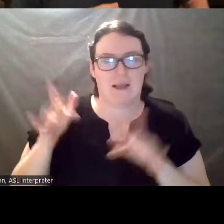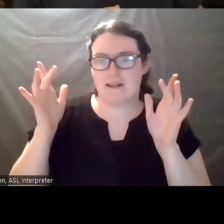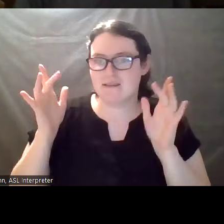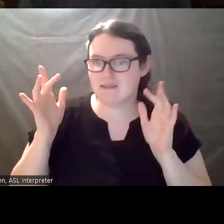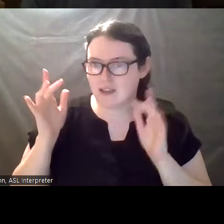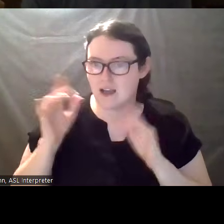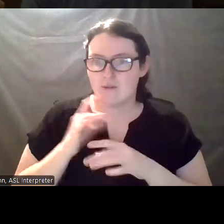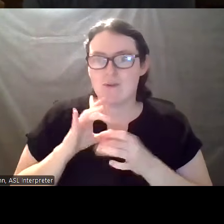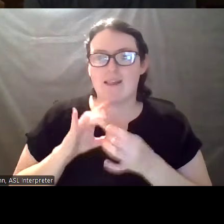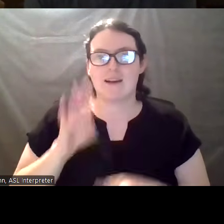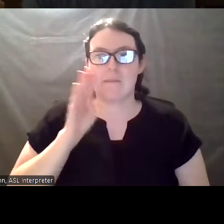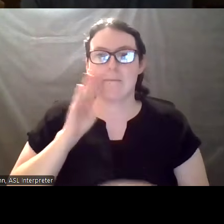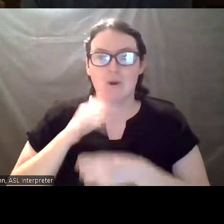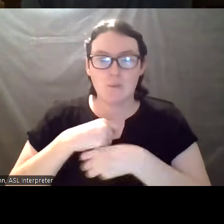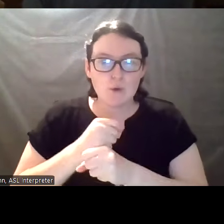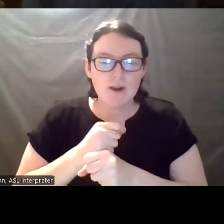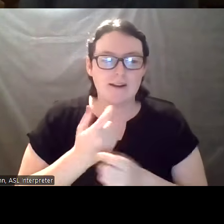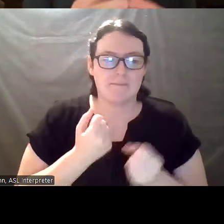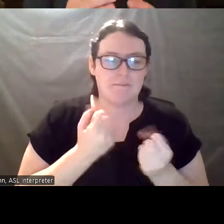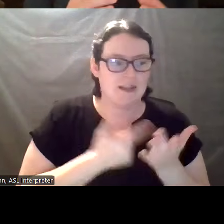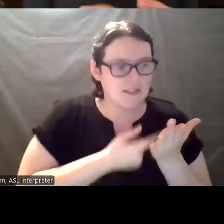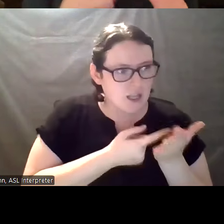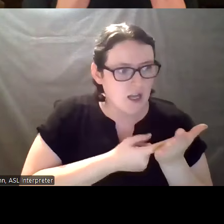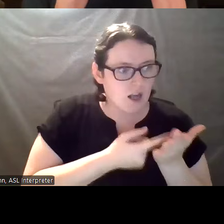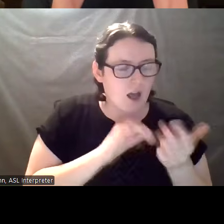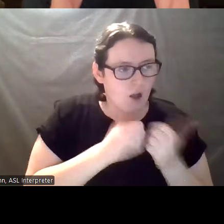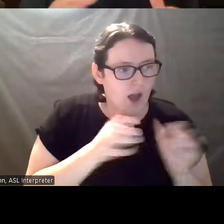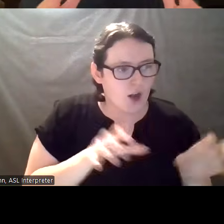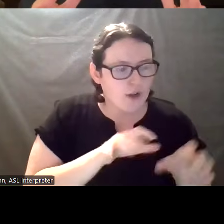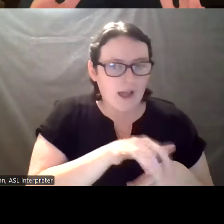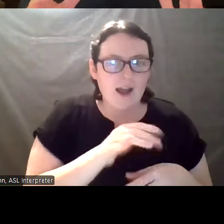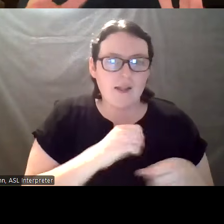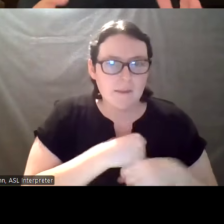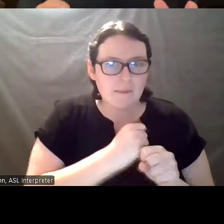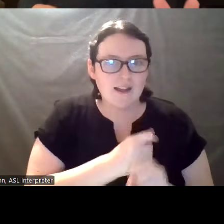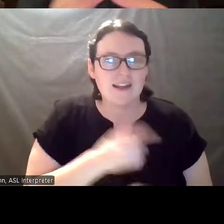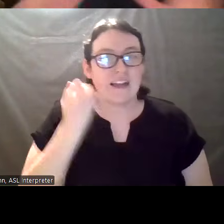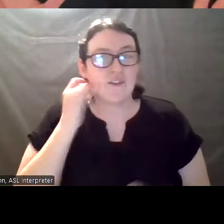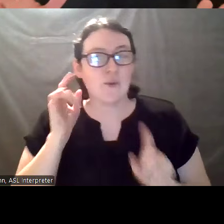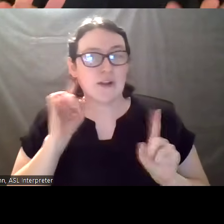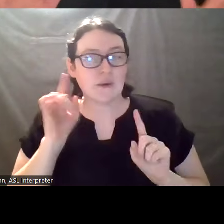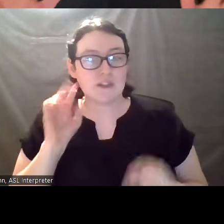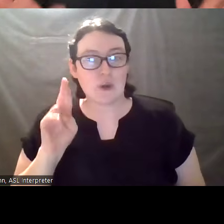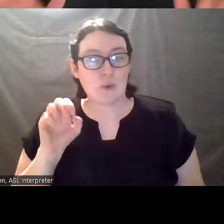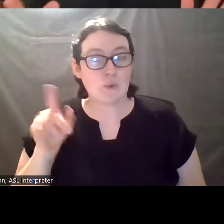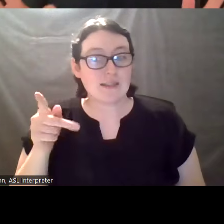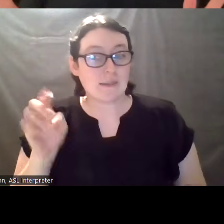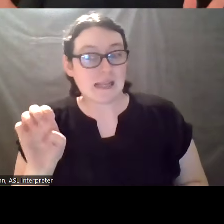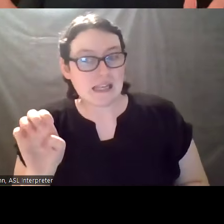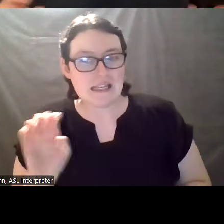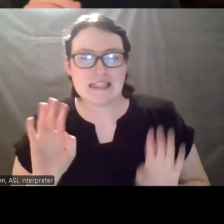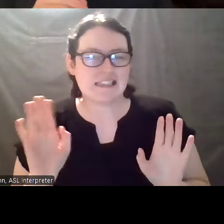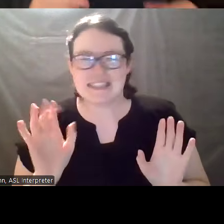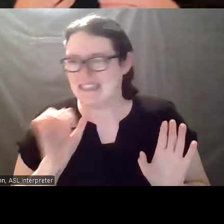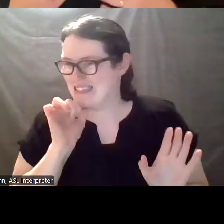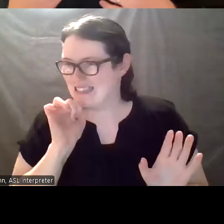in discussions of how they brewed beer. But if you've ever heard that this was a recipe for brewing beer, I just want to tell you it is not a recipe for